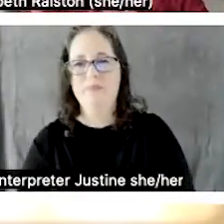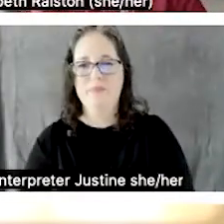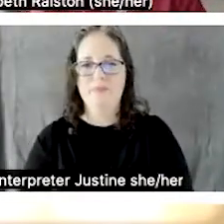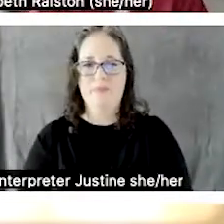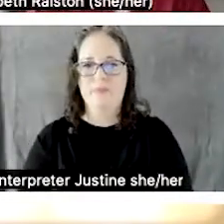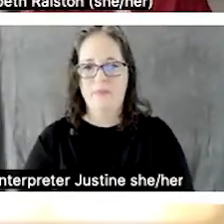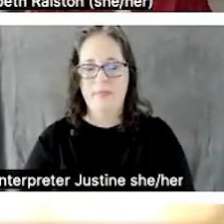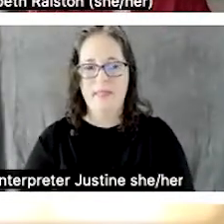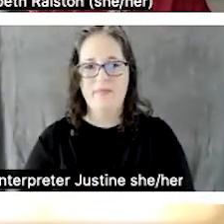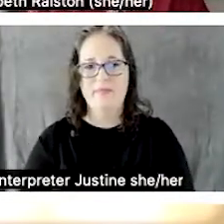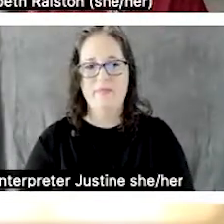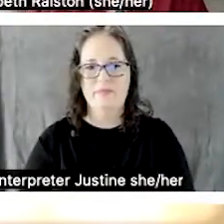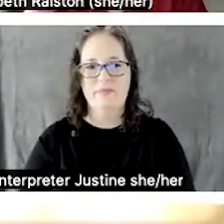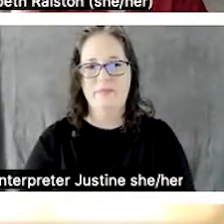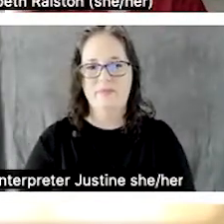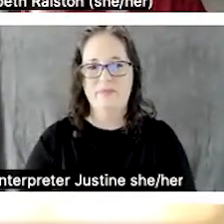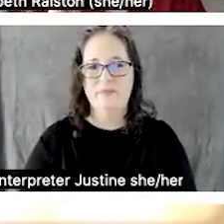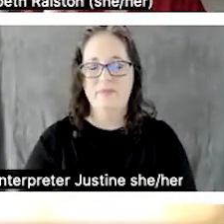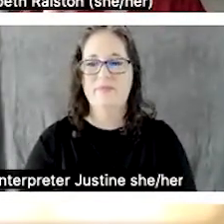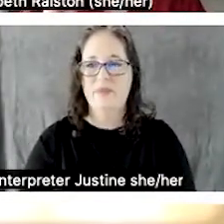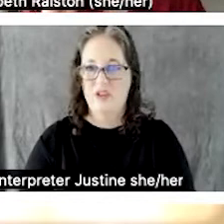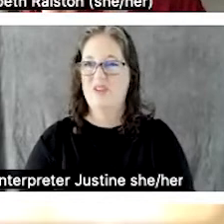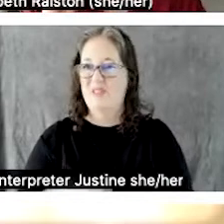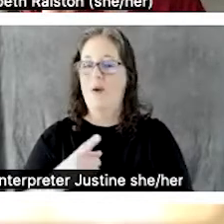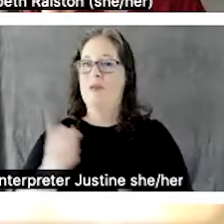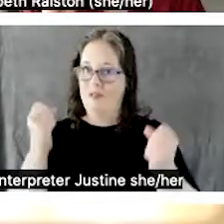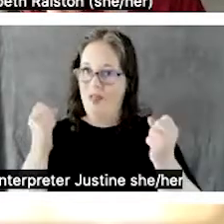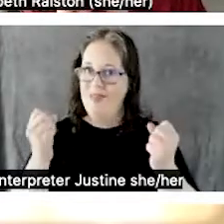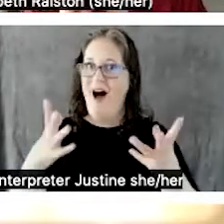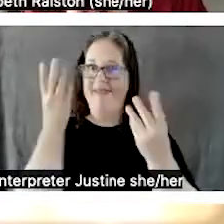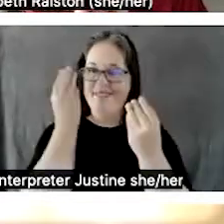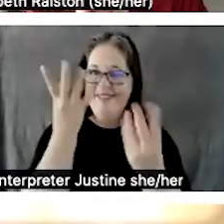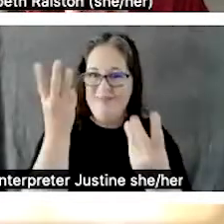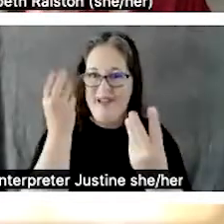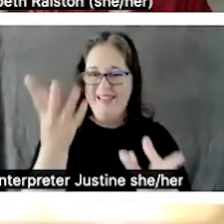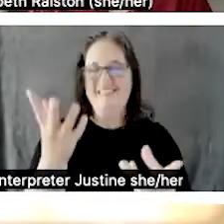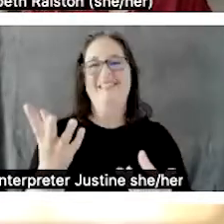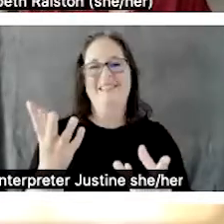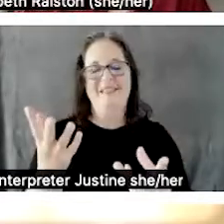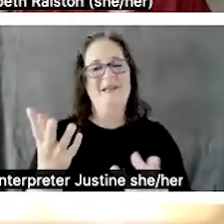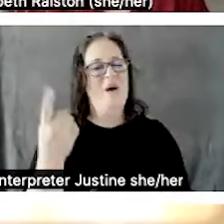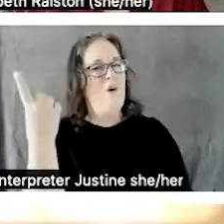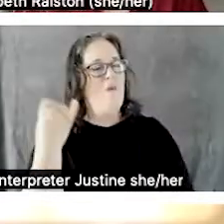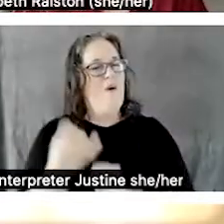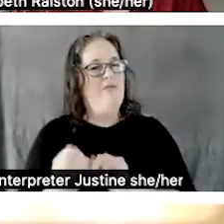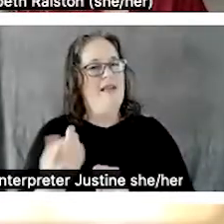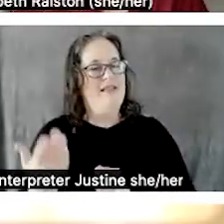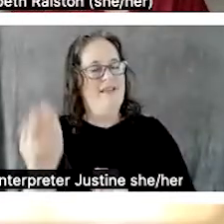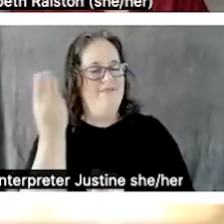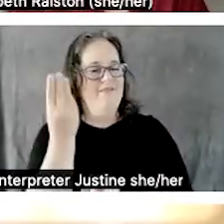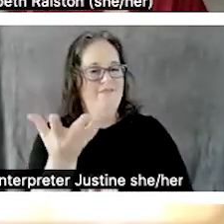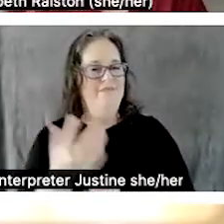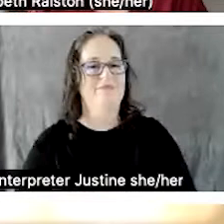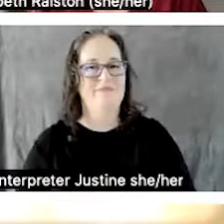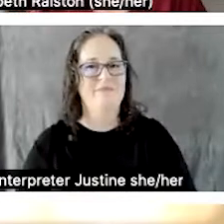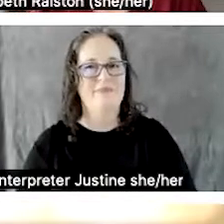So we have given a lot of information, and one last thing I want to say is that I gave a presentation. You can